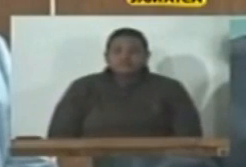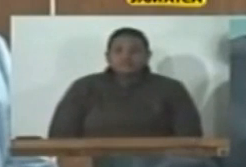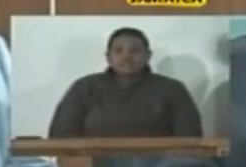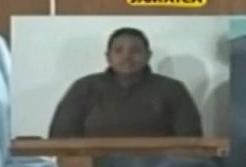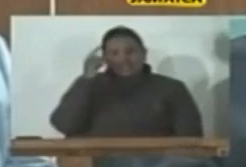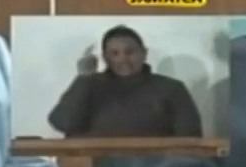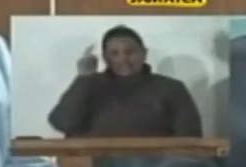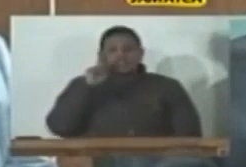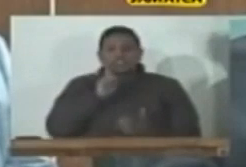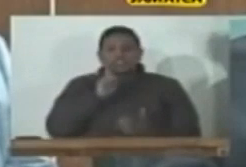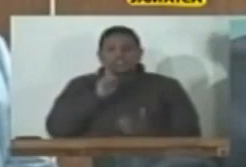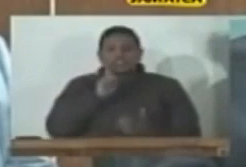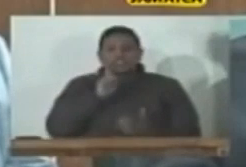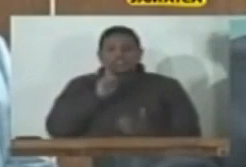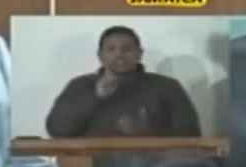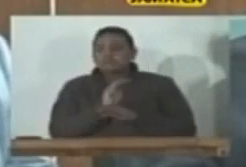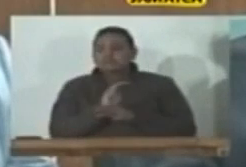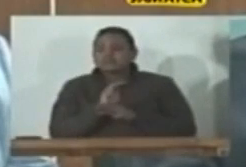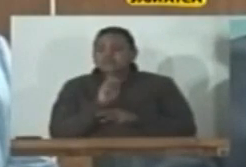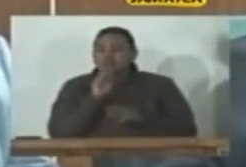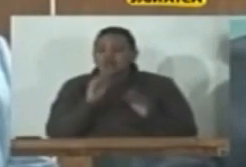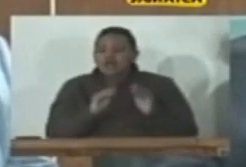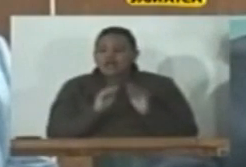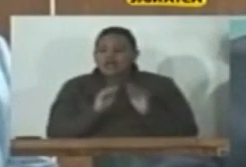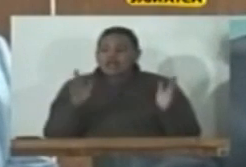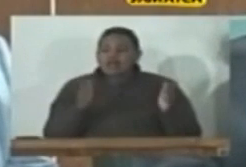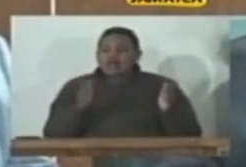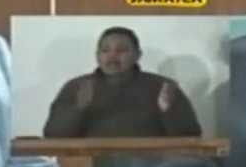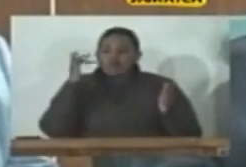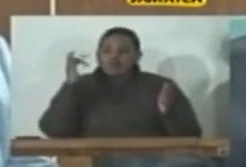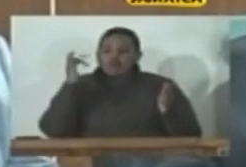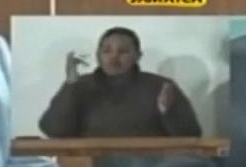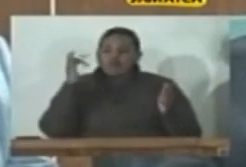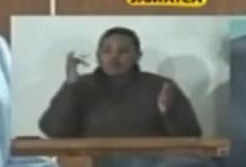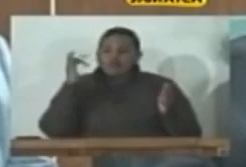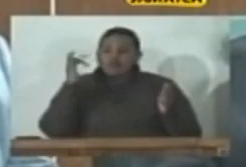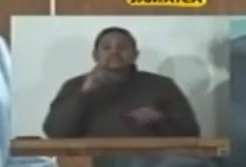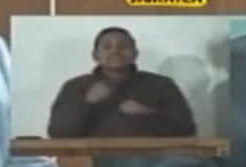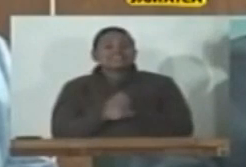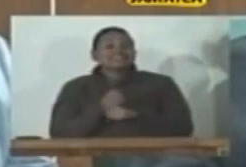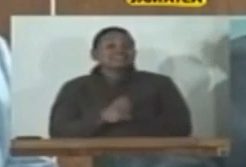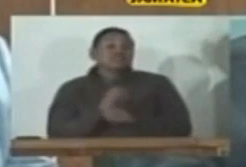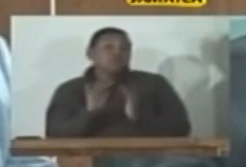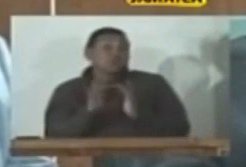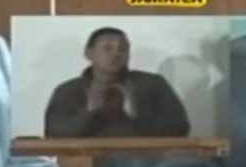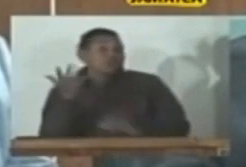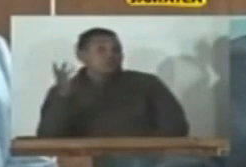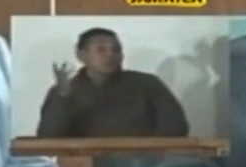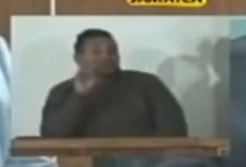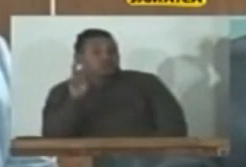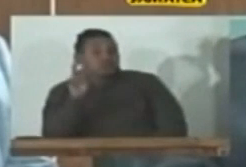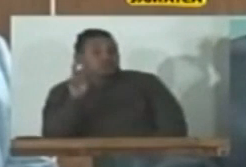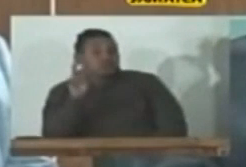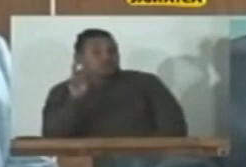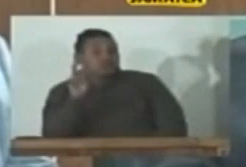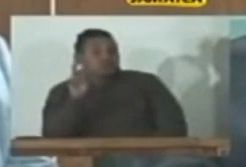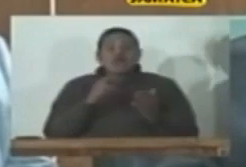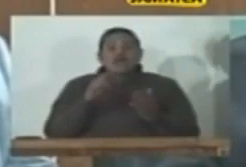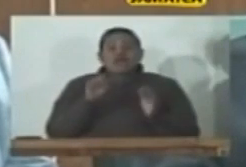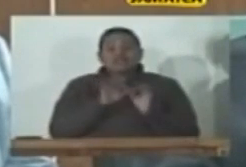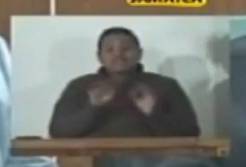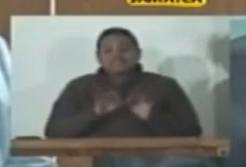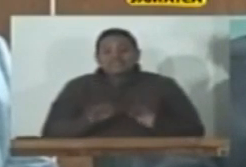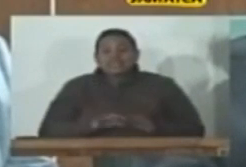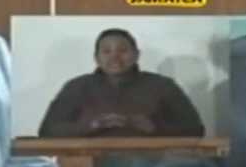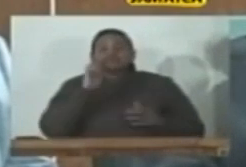on Statin's website. And in fact, in my printed text, you will see the table set out there, and it's in the top line. Mr.